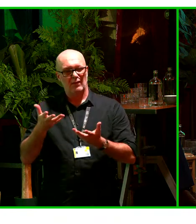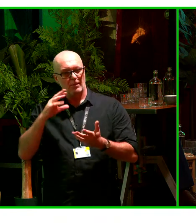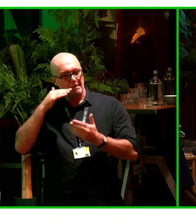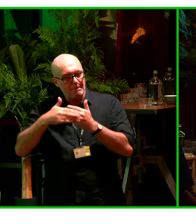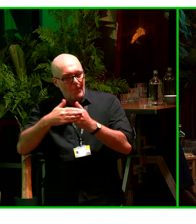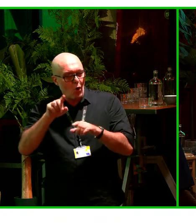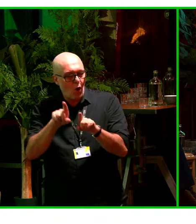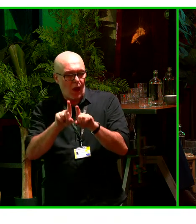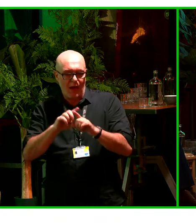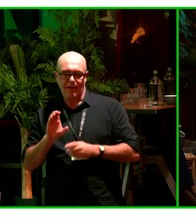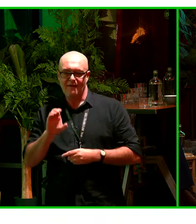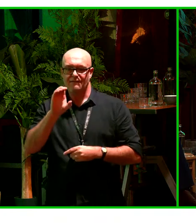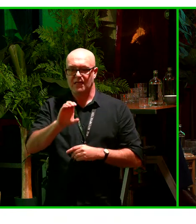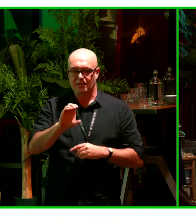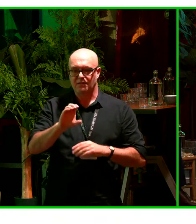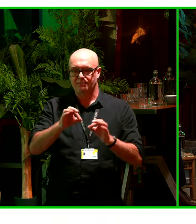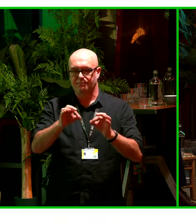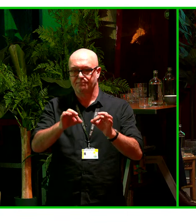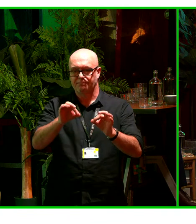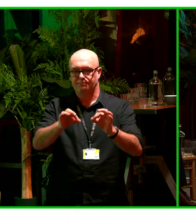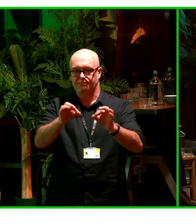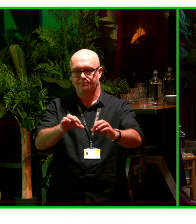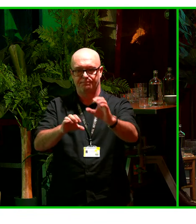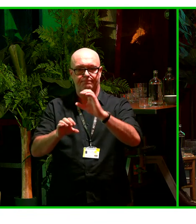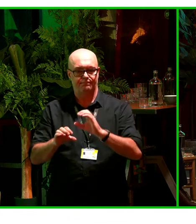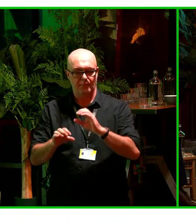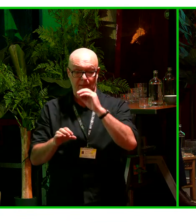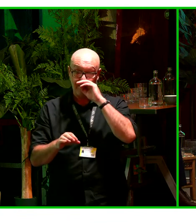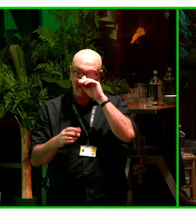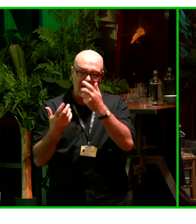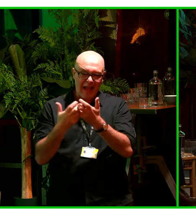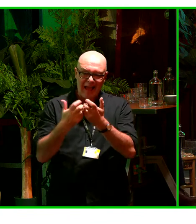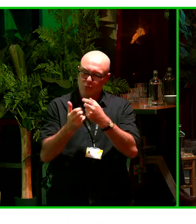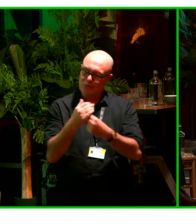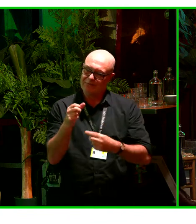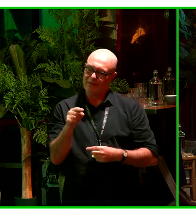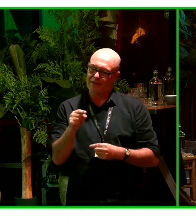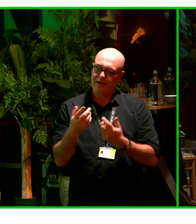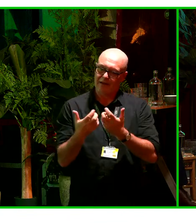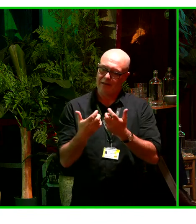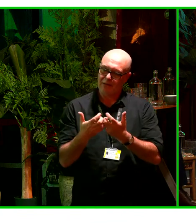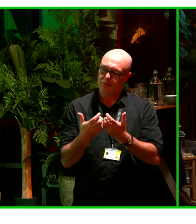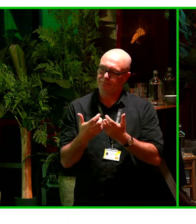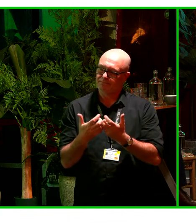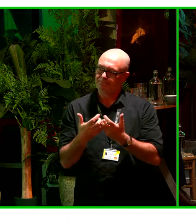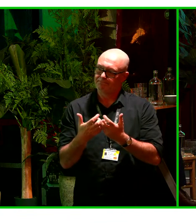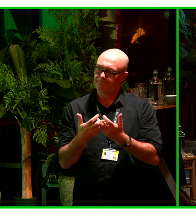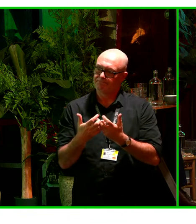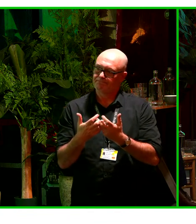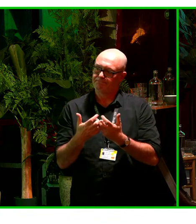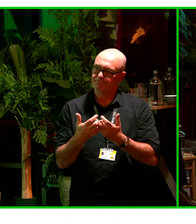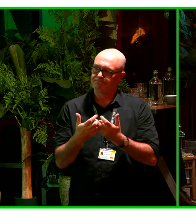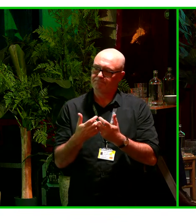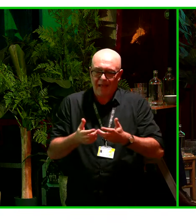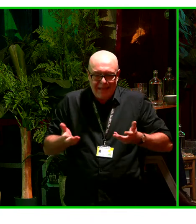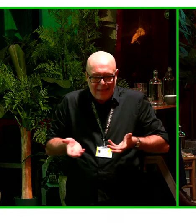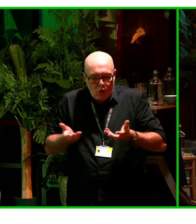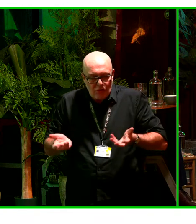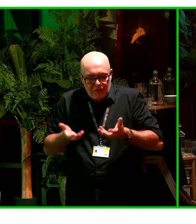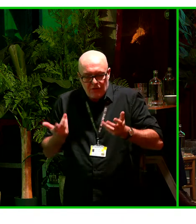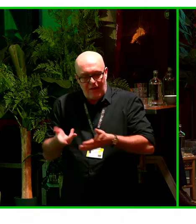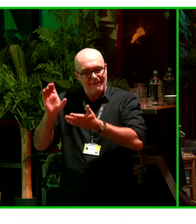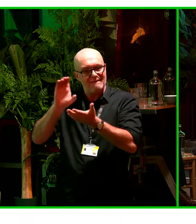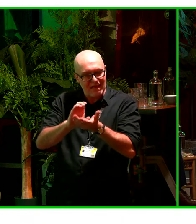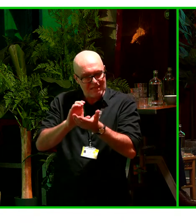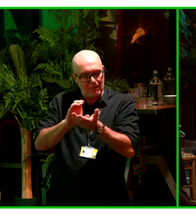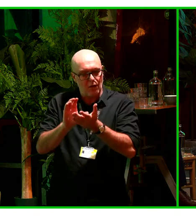cost for that occupier can be reduced. How can we look to get a return on the investment over a long term